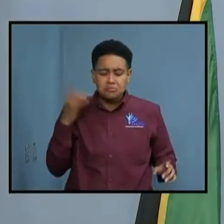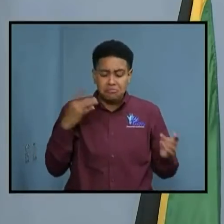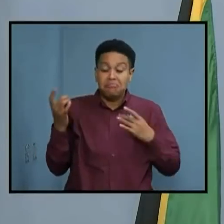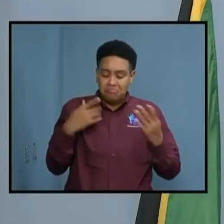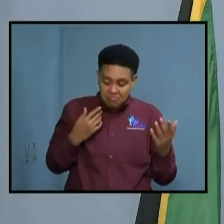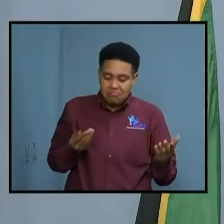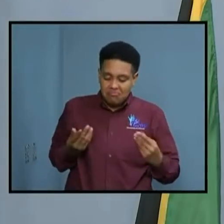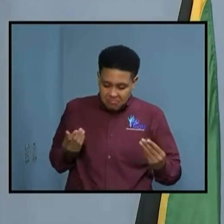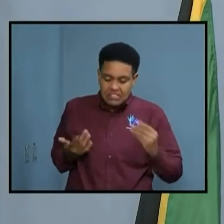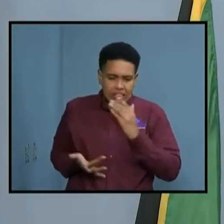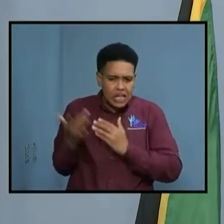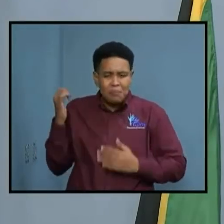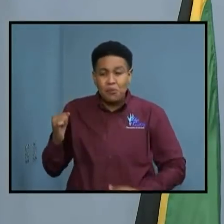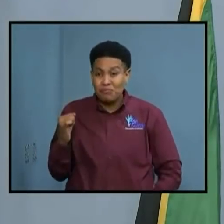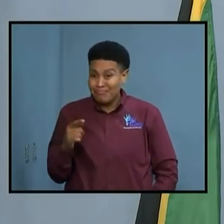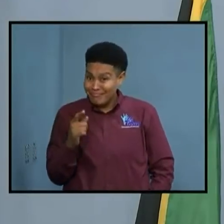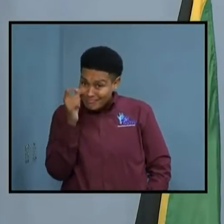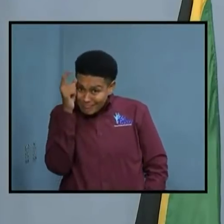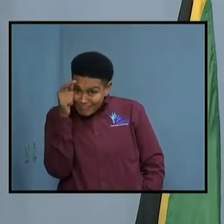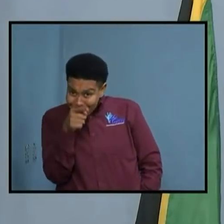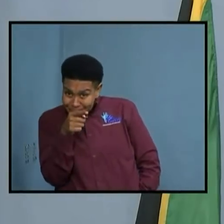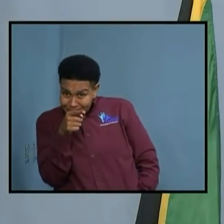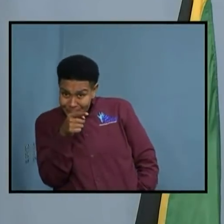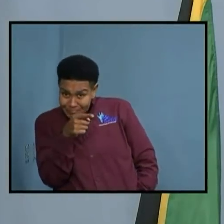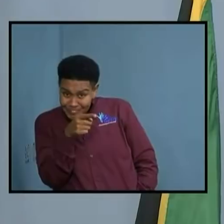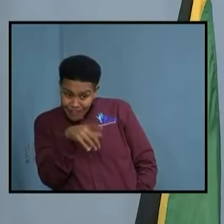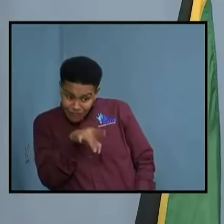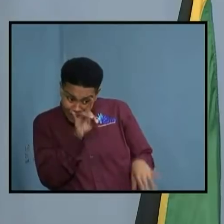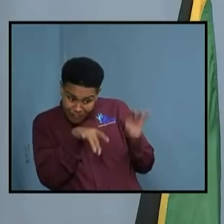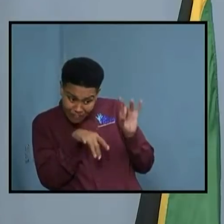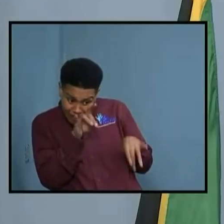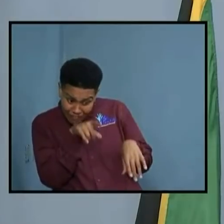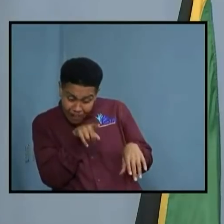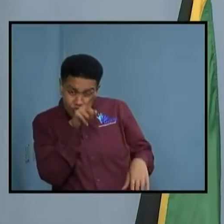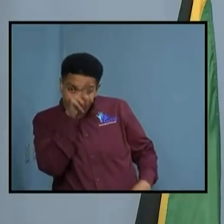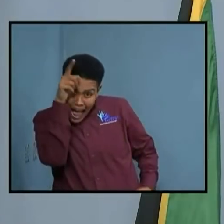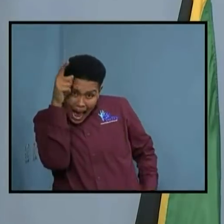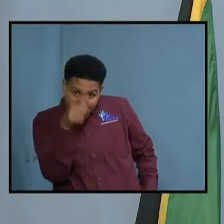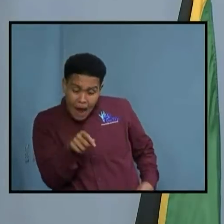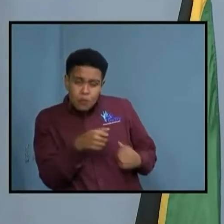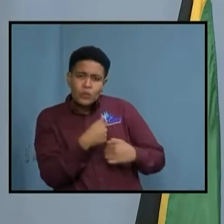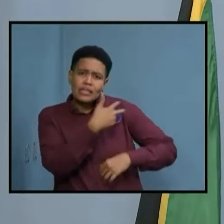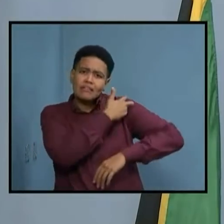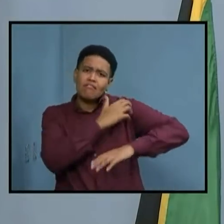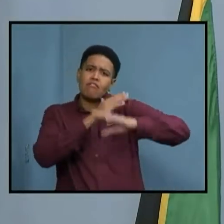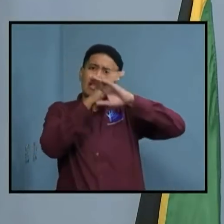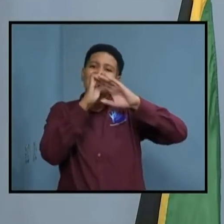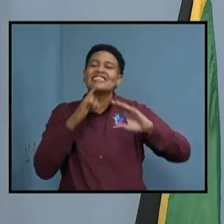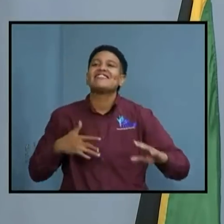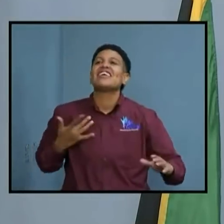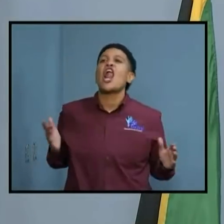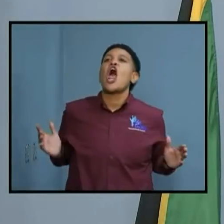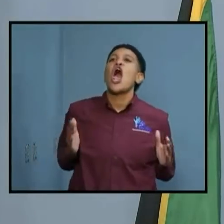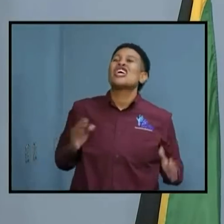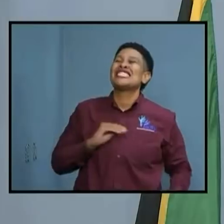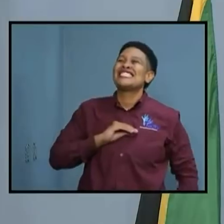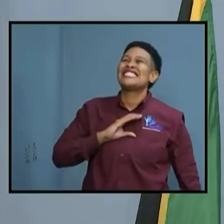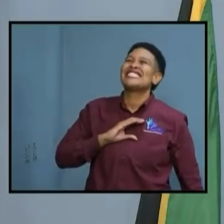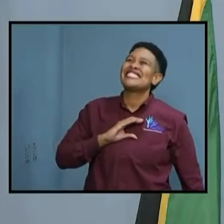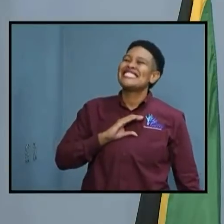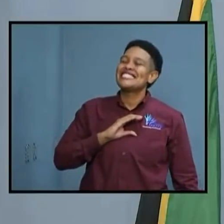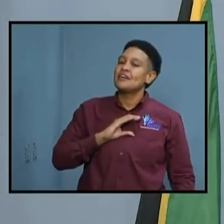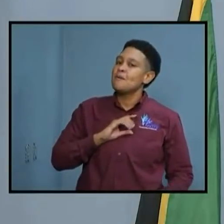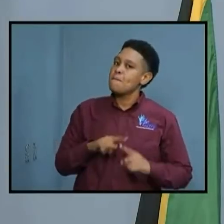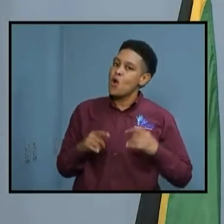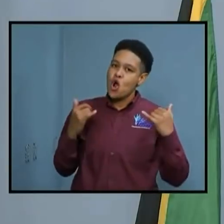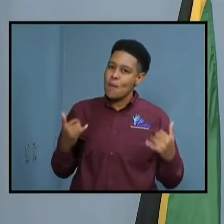know, some of this kind of discovery, as is the case with the vaccine, is encouraging, but